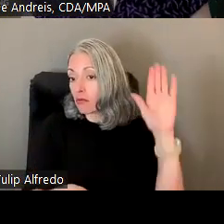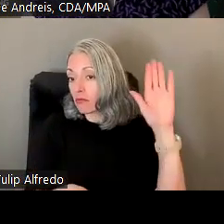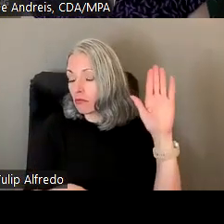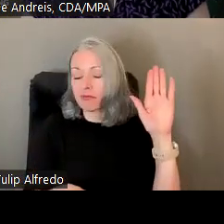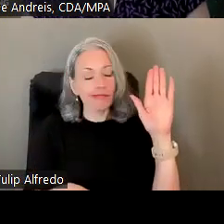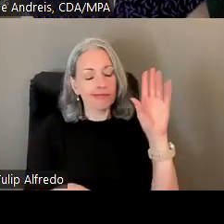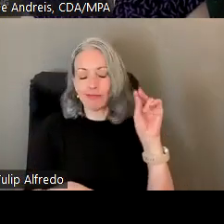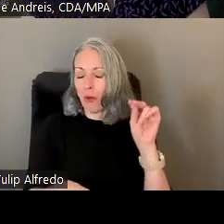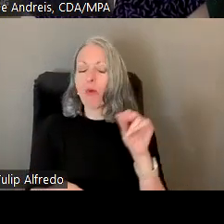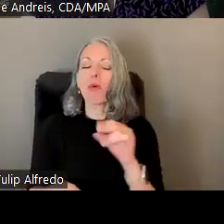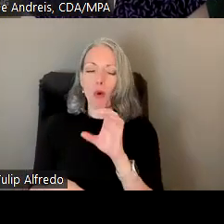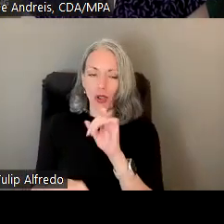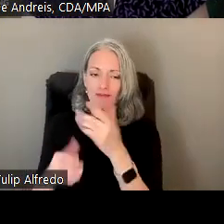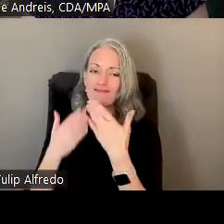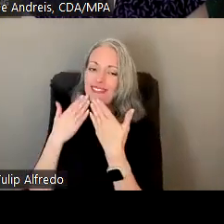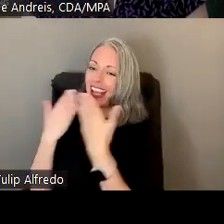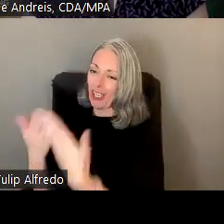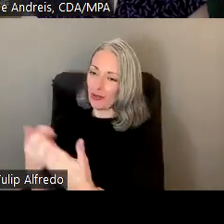great. Thank you.